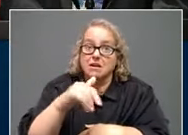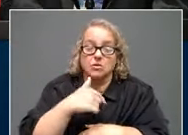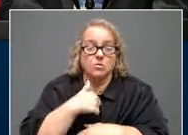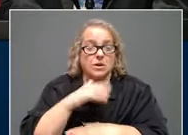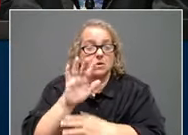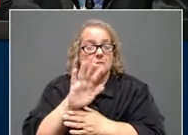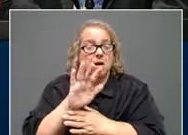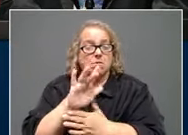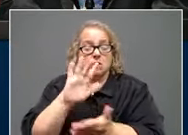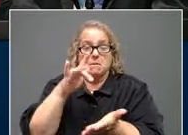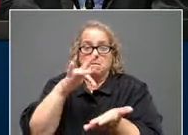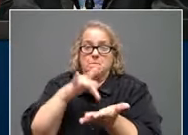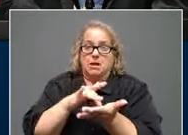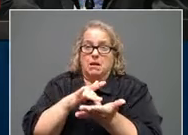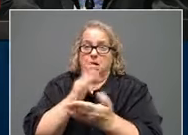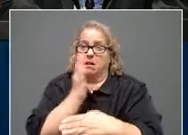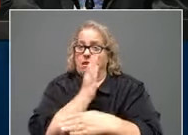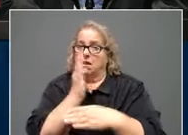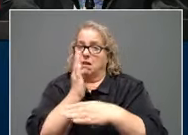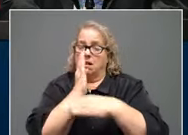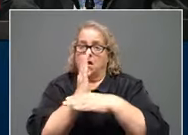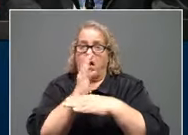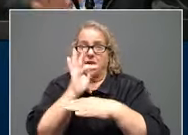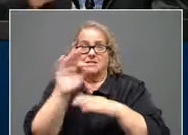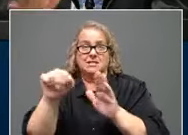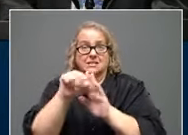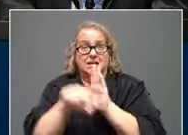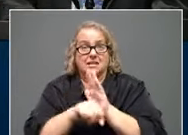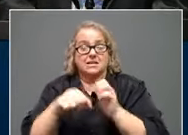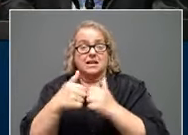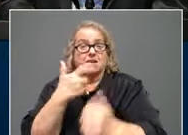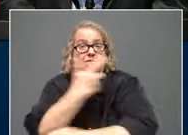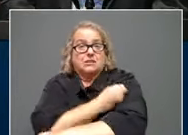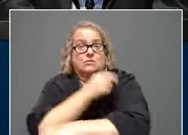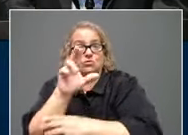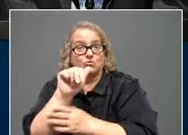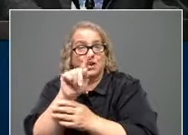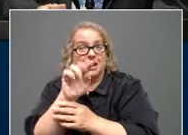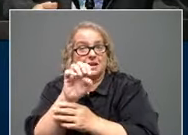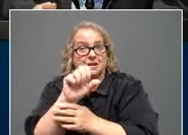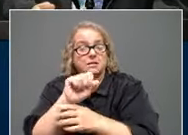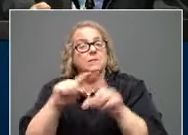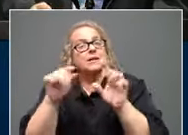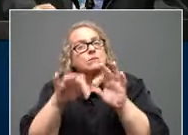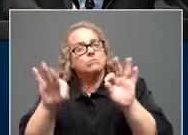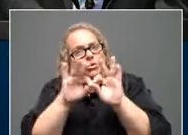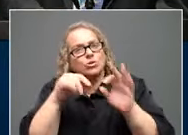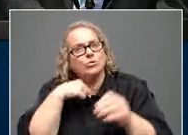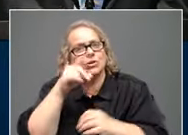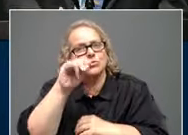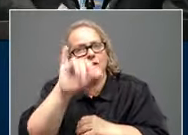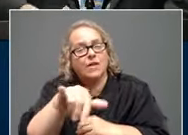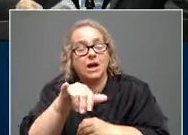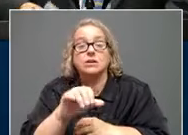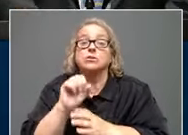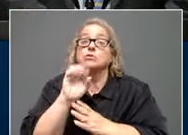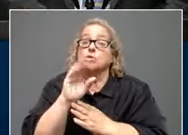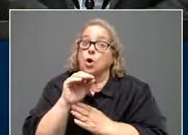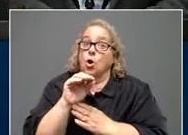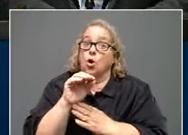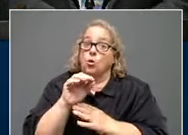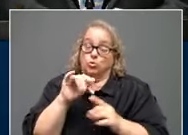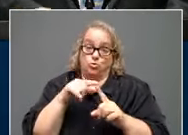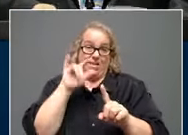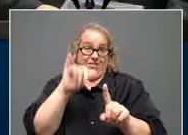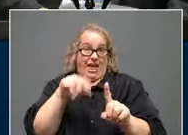of the pack in terms of states and vaccination rates. It's important that we do that. And so, to that end, to